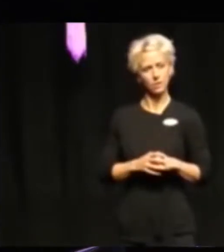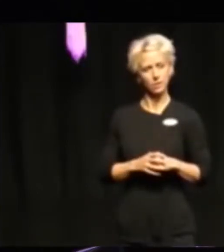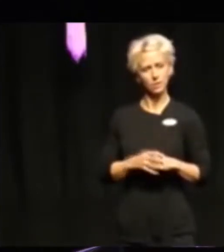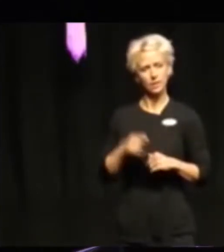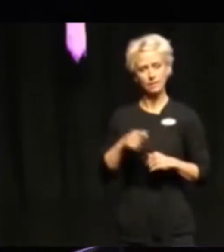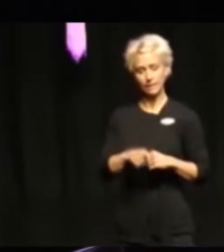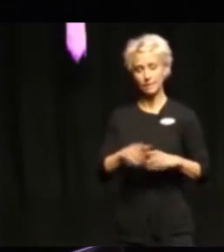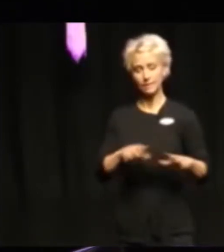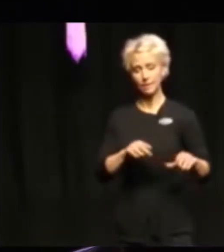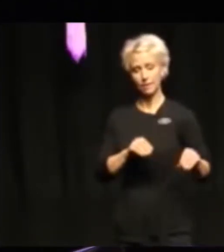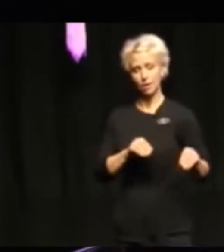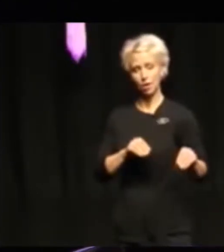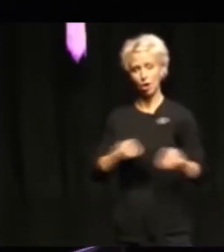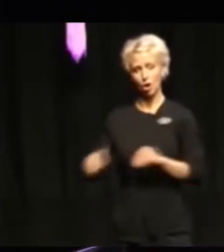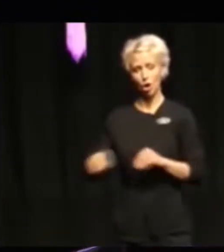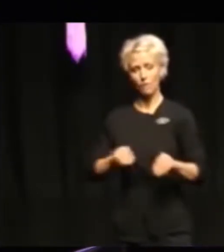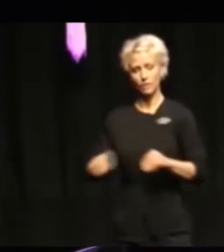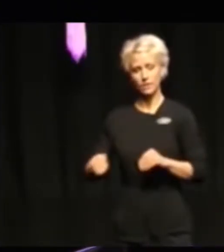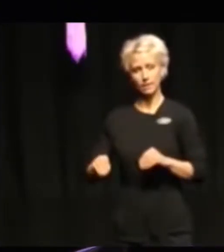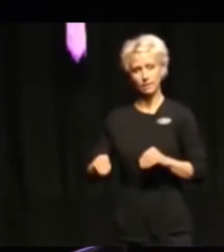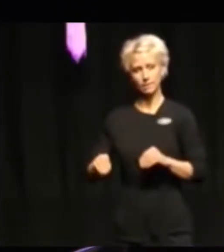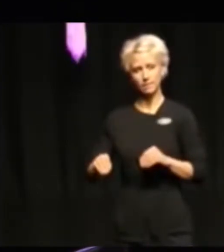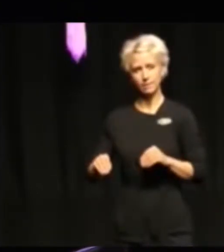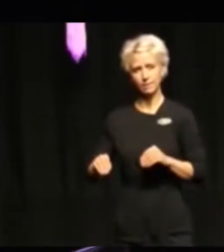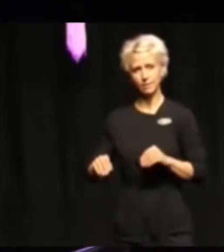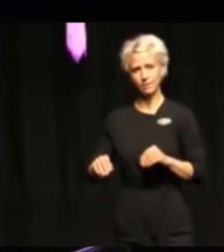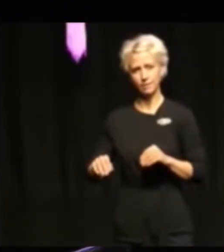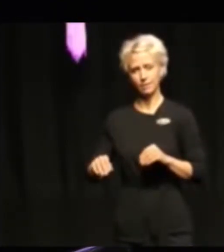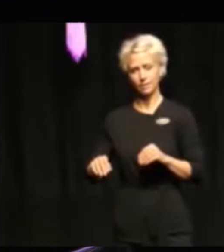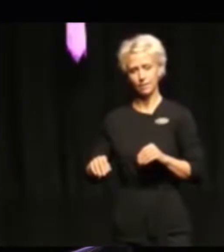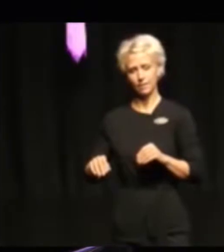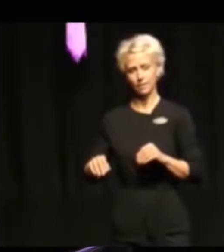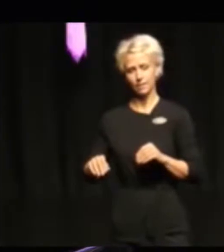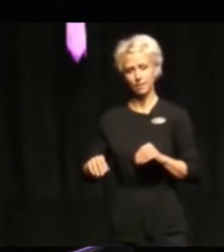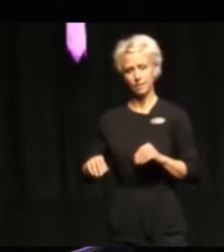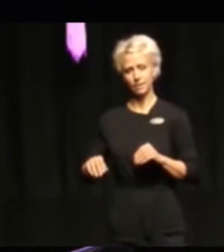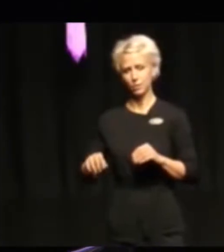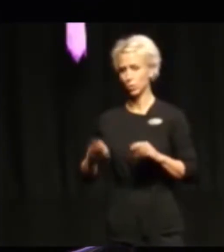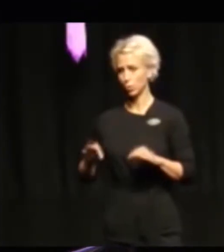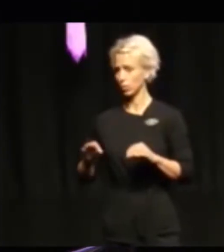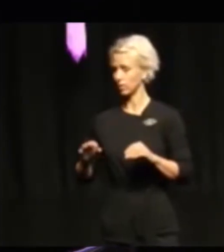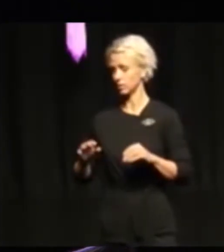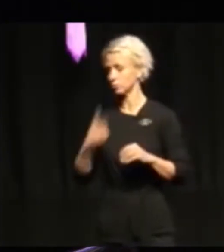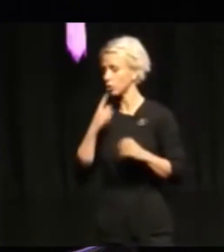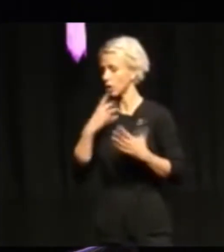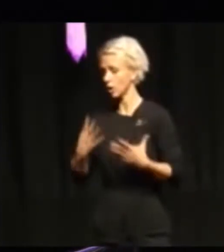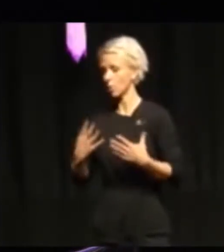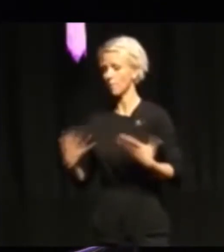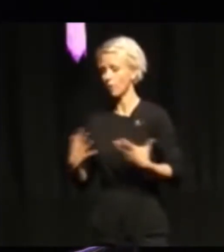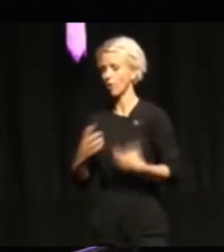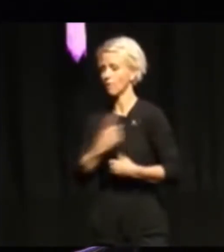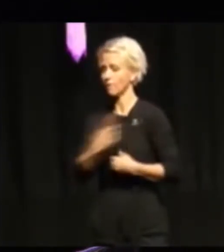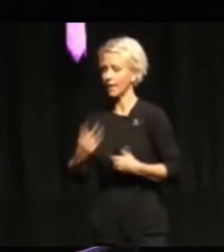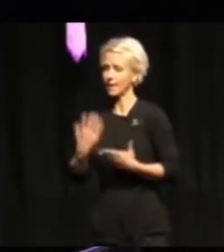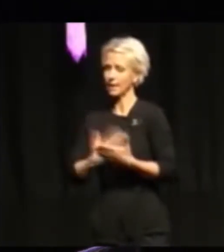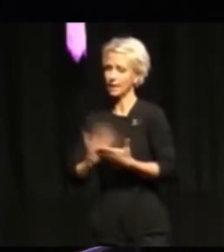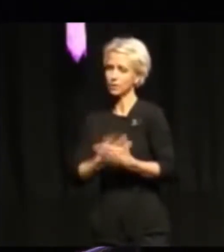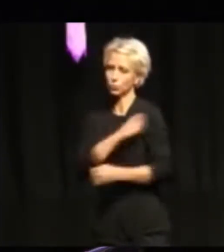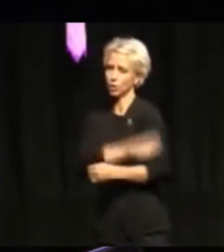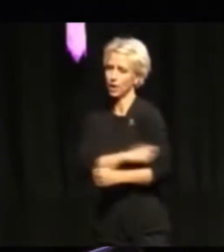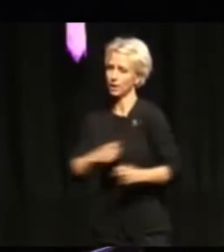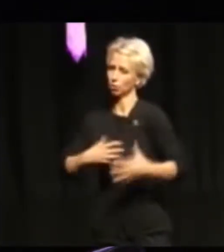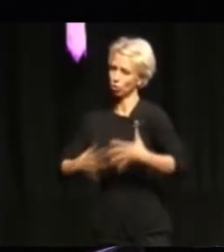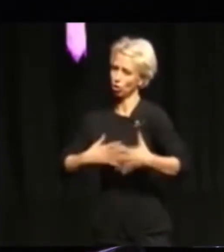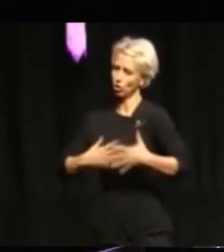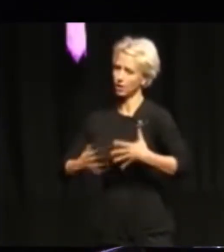actually translated into the language that went into the treaties that set out the duties of the governments. And for civil and political rights,